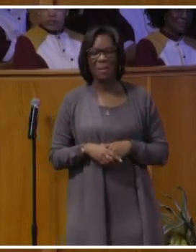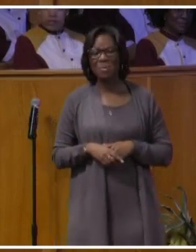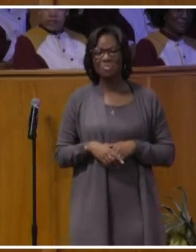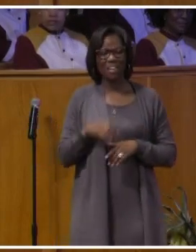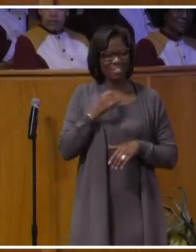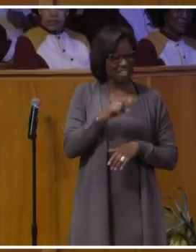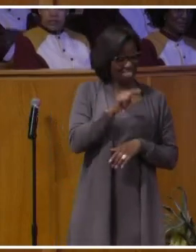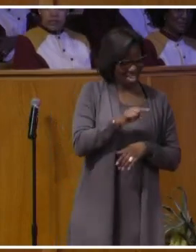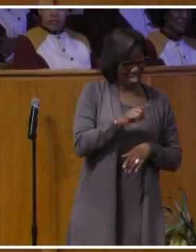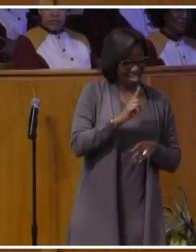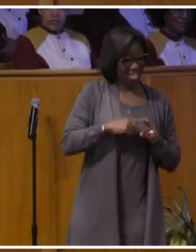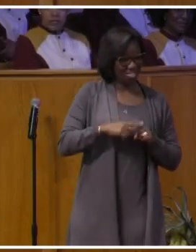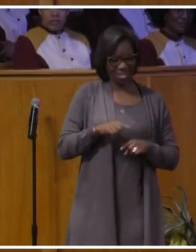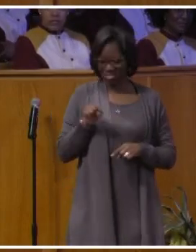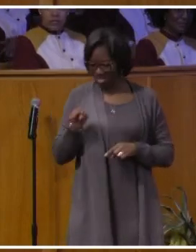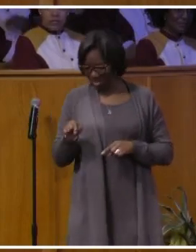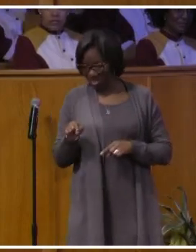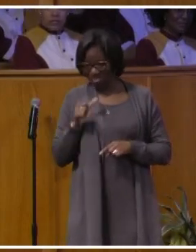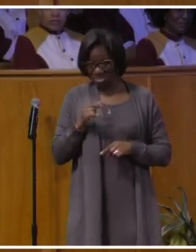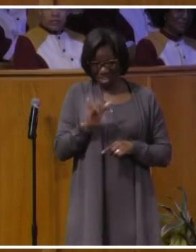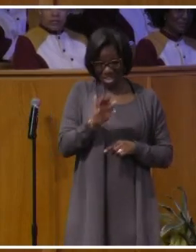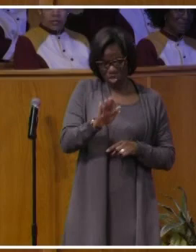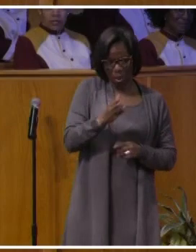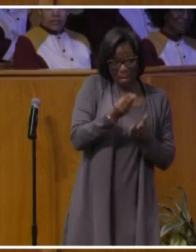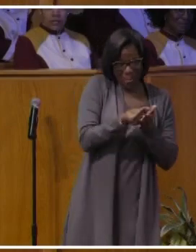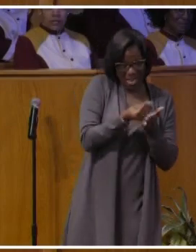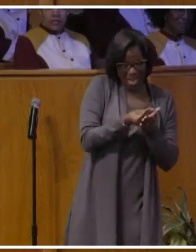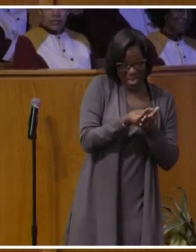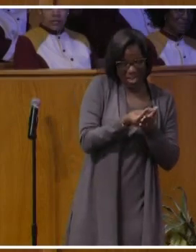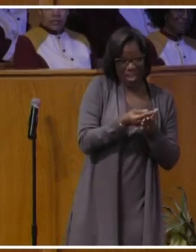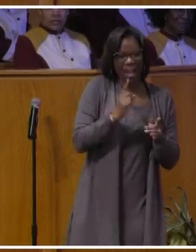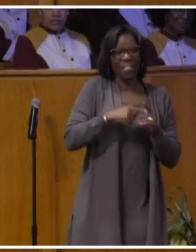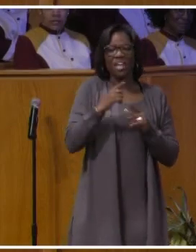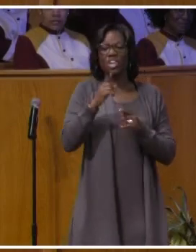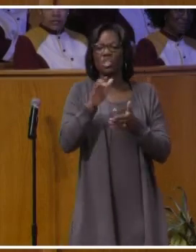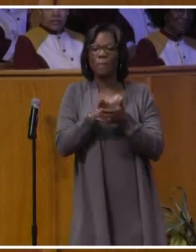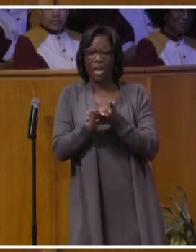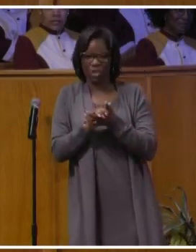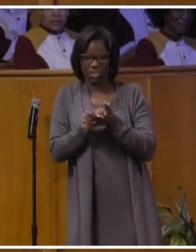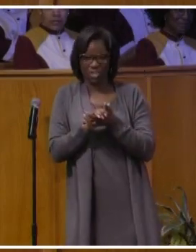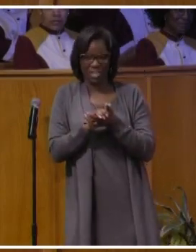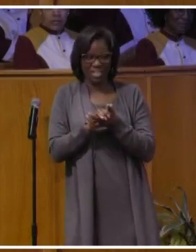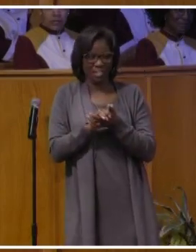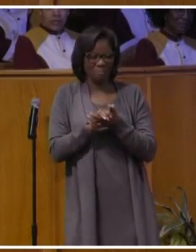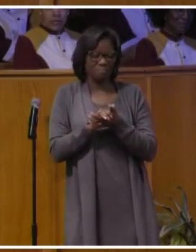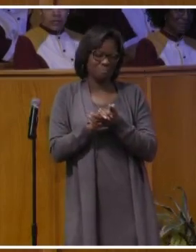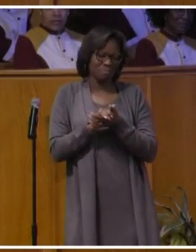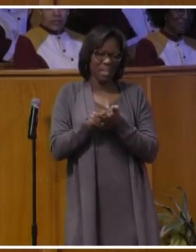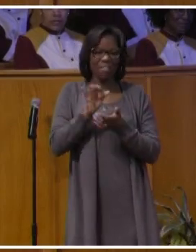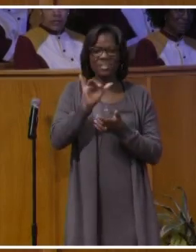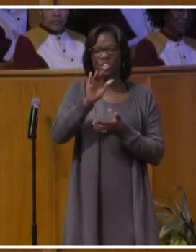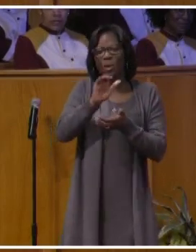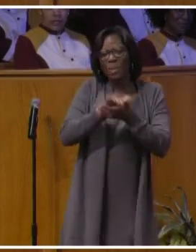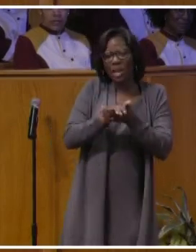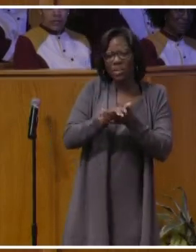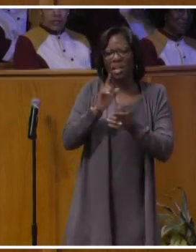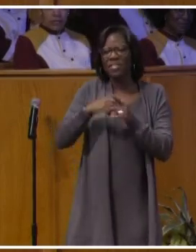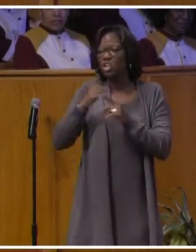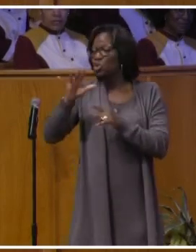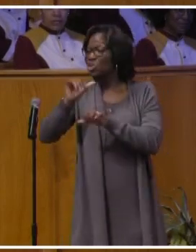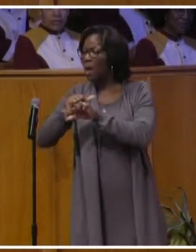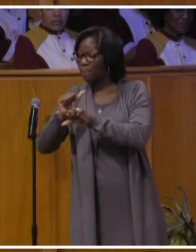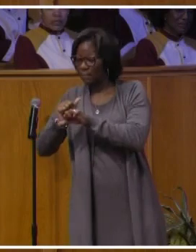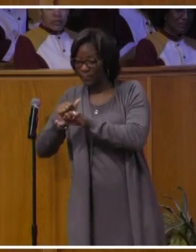It's another. If it's not your money, it's your marriage. If it's not your marriage, it's your